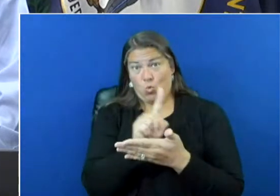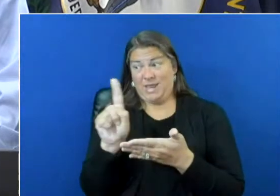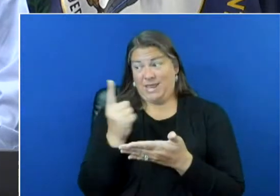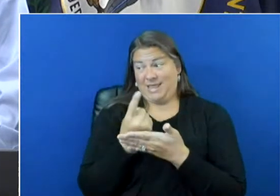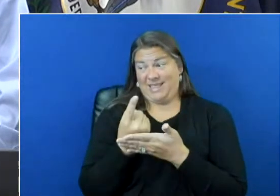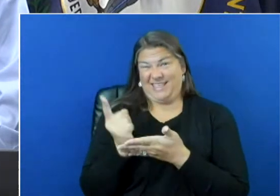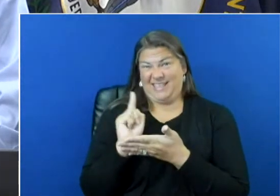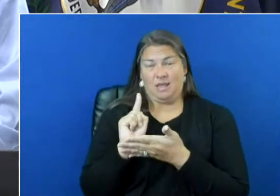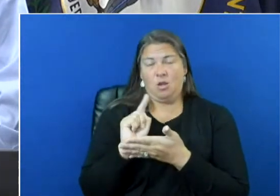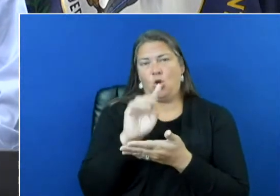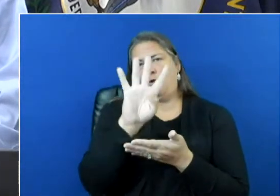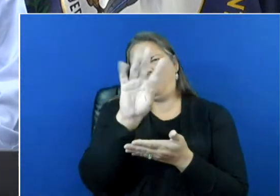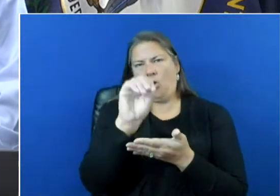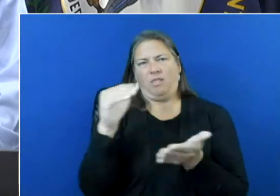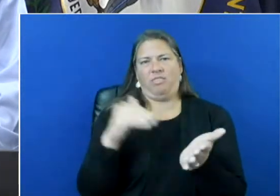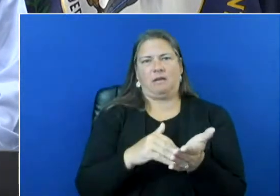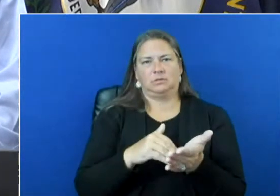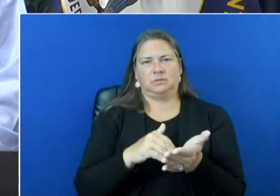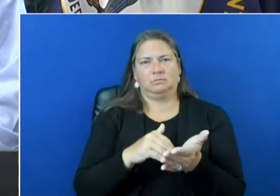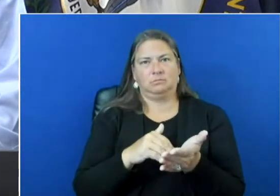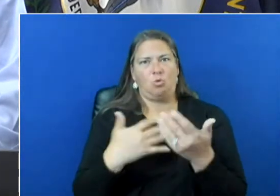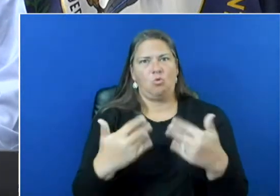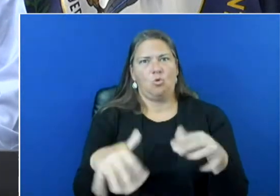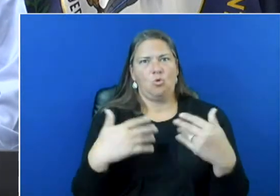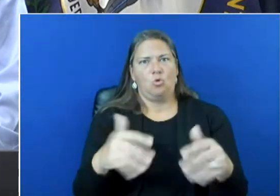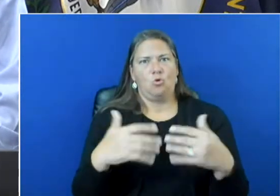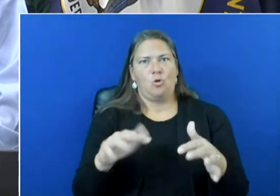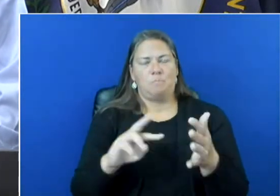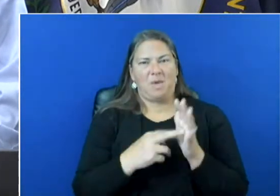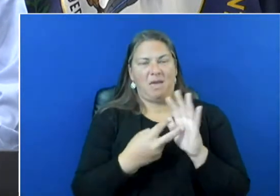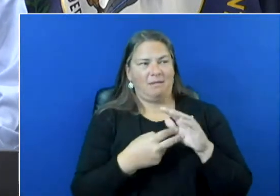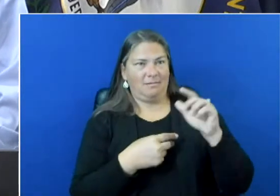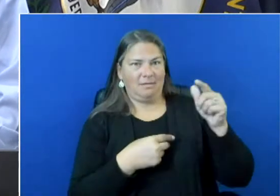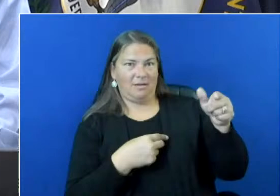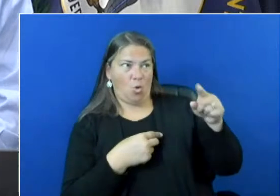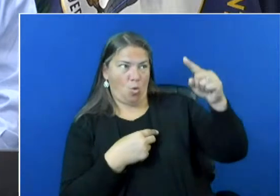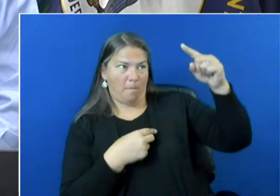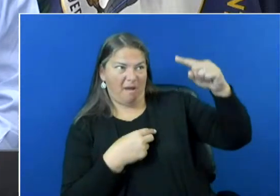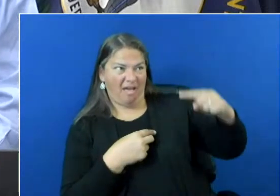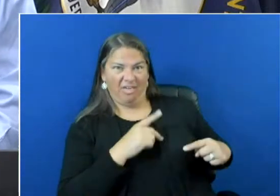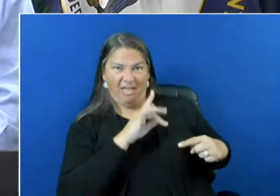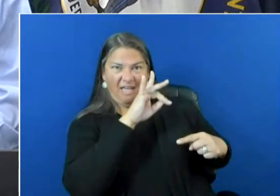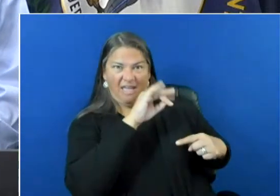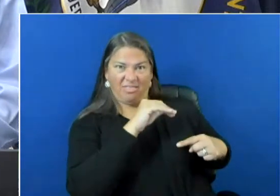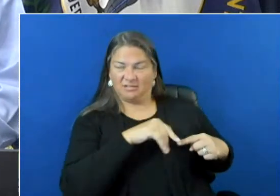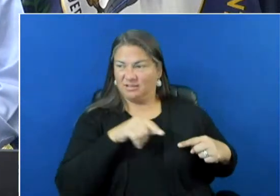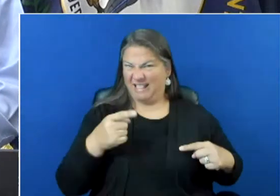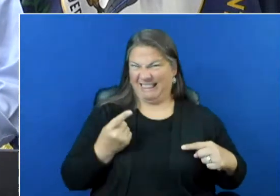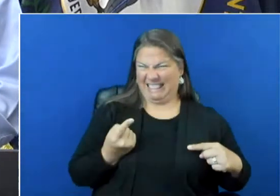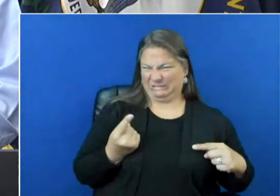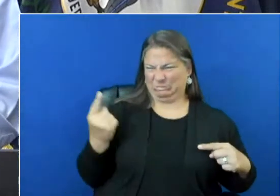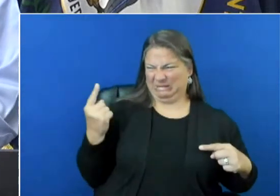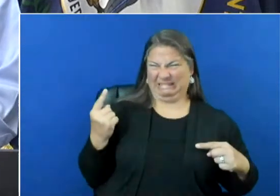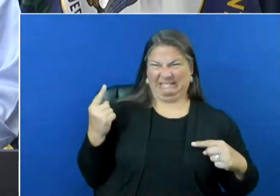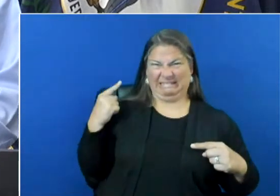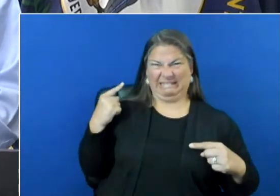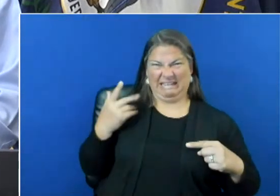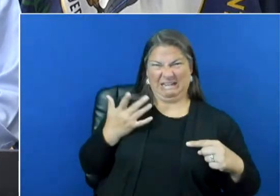40,791. So in 1 week, we had almost half of what we had all last month. That needs to